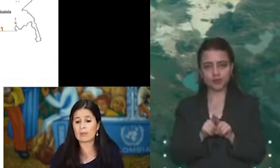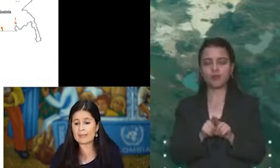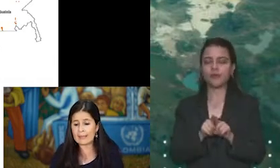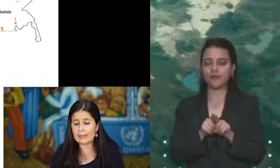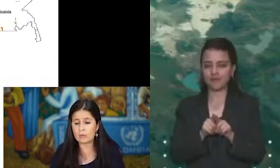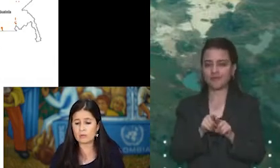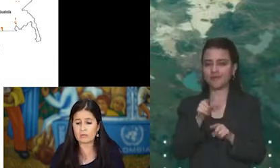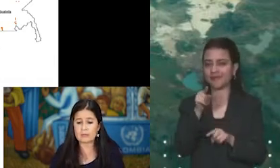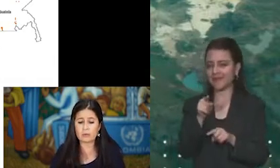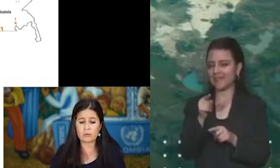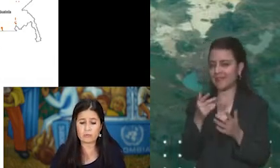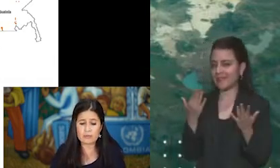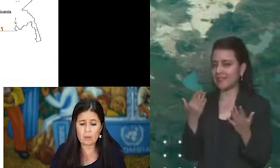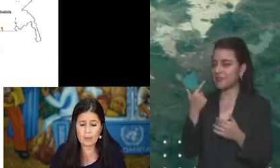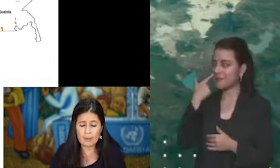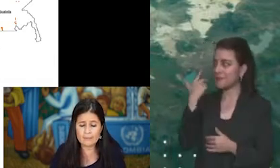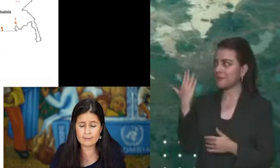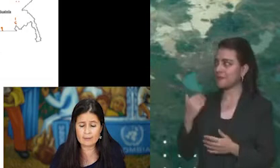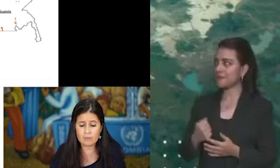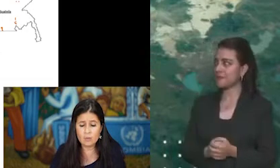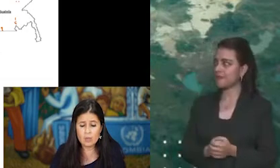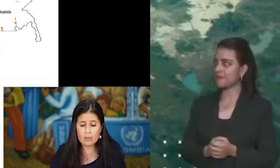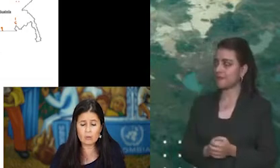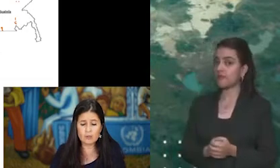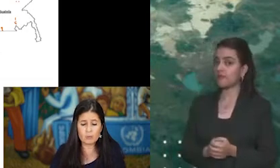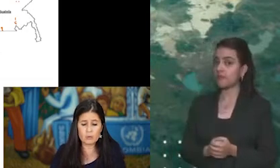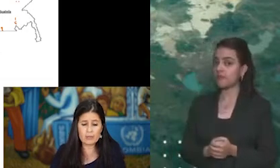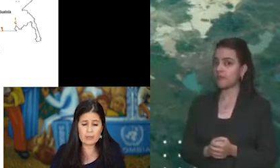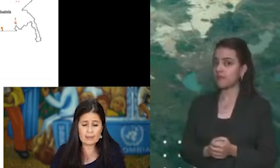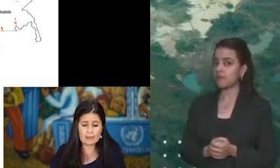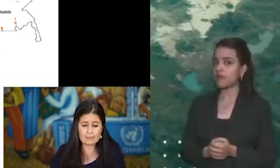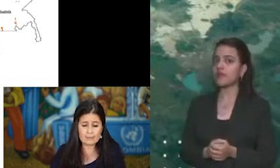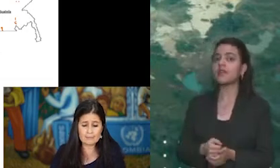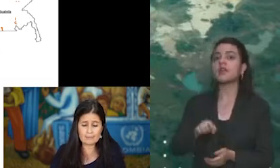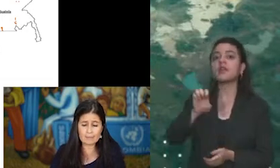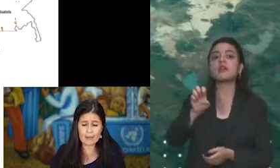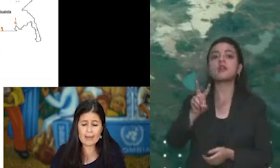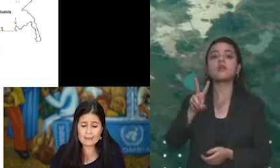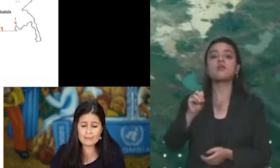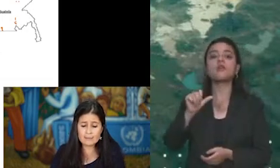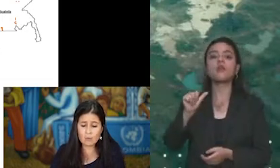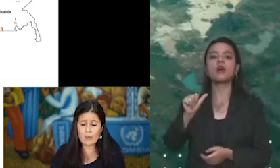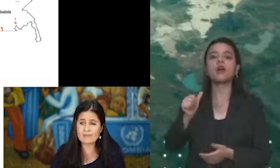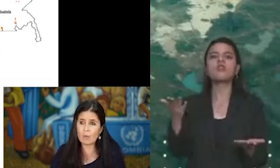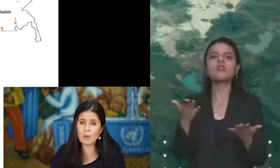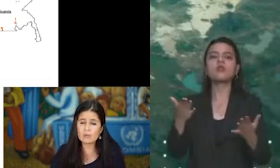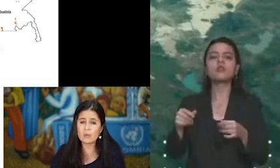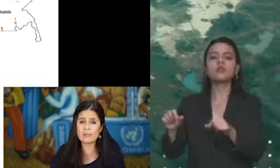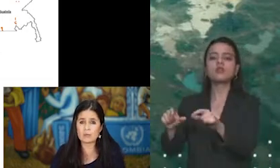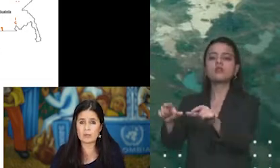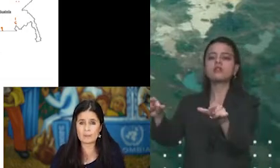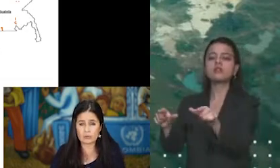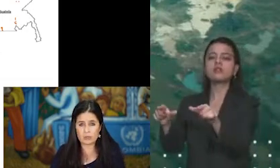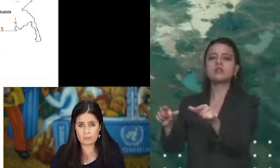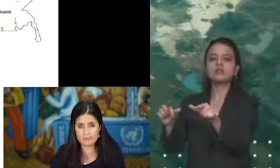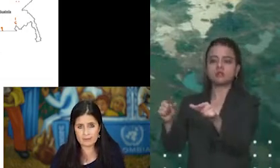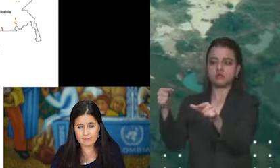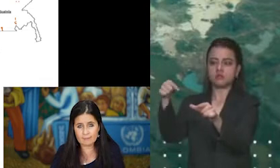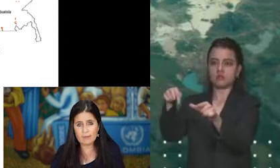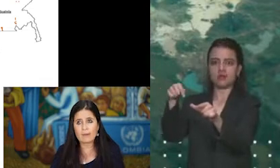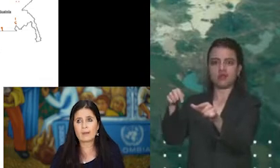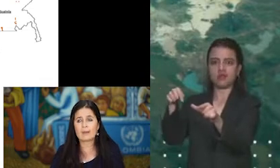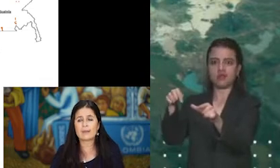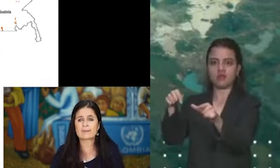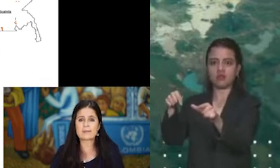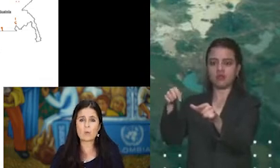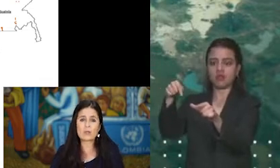gives the connotation as an impacted territory corresponds to the areas or the EVOAs with indexes of